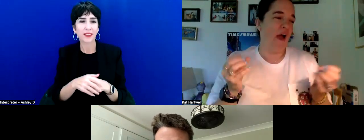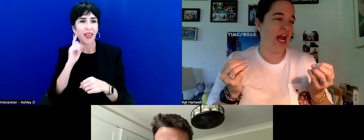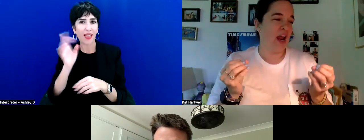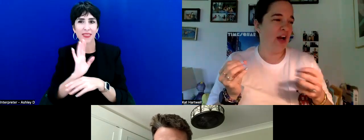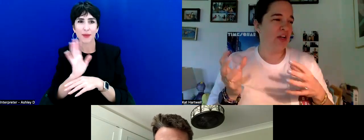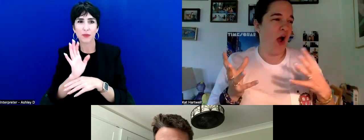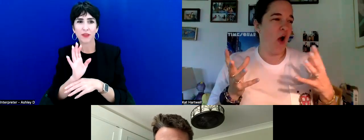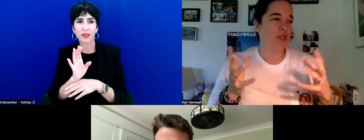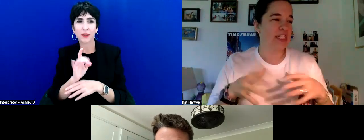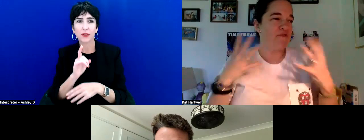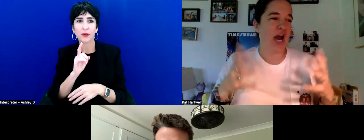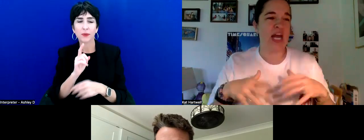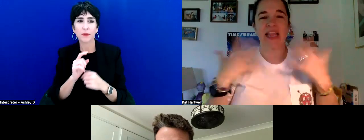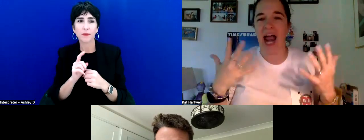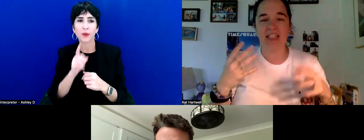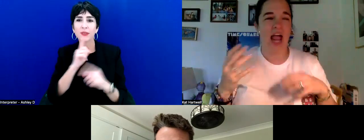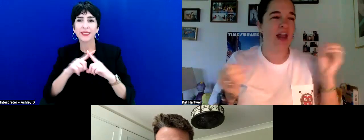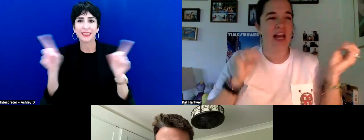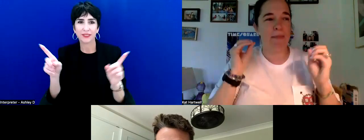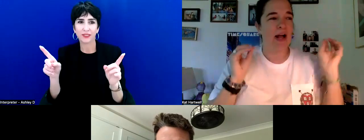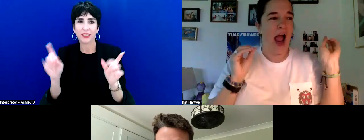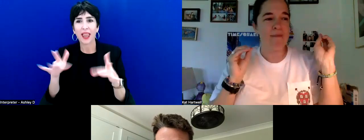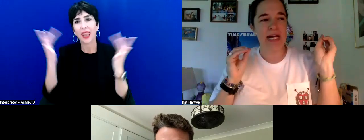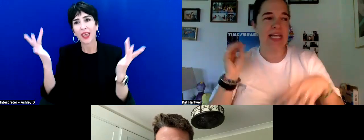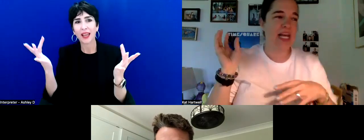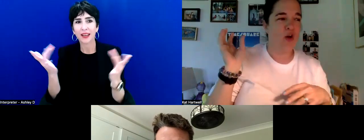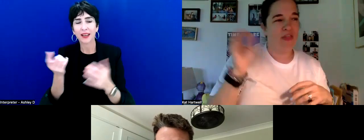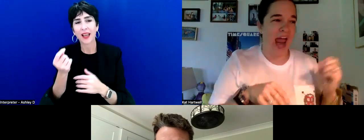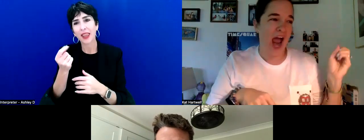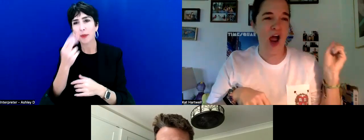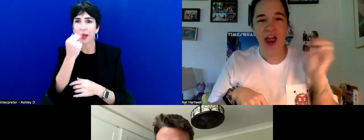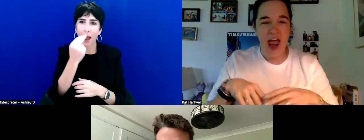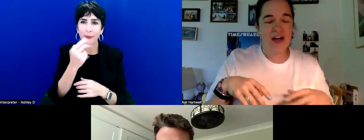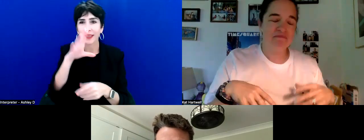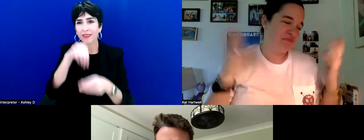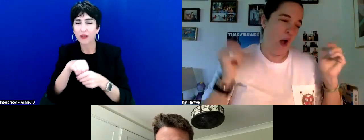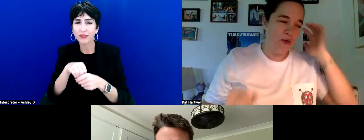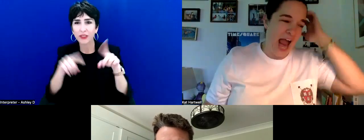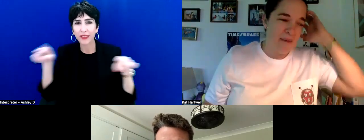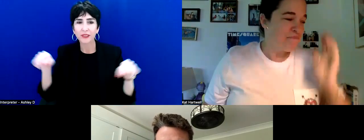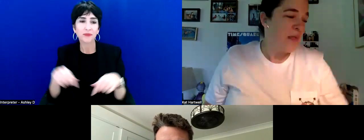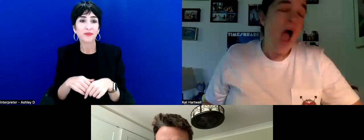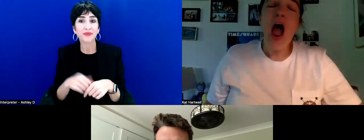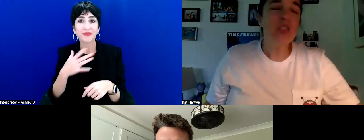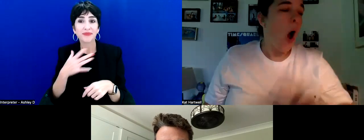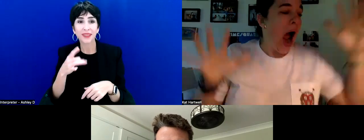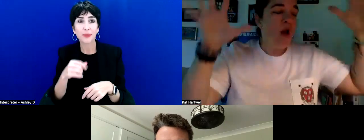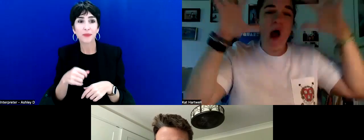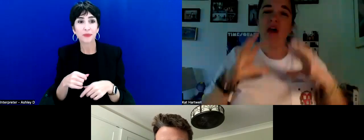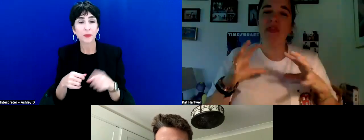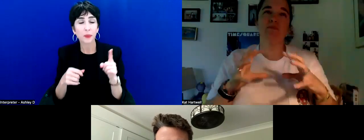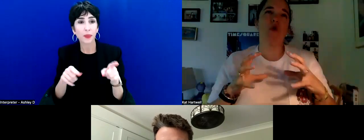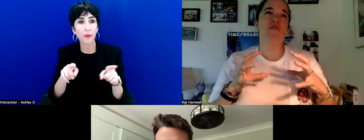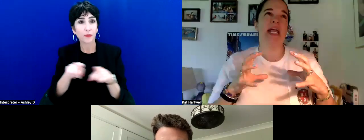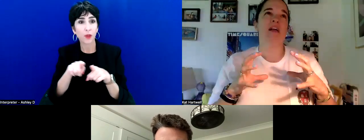was very, different, light, and a little bit of comedy here and there. So, yeah. So, out